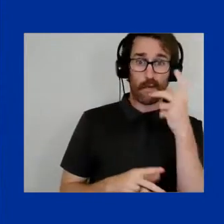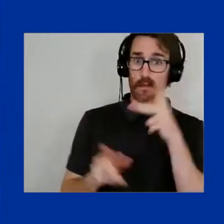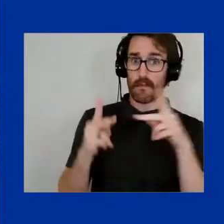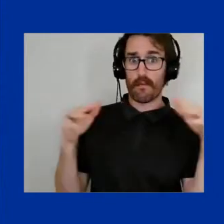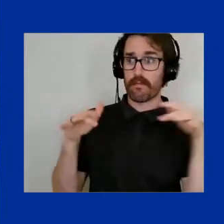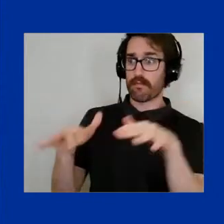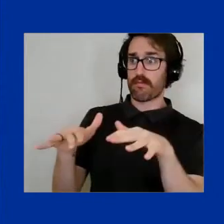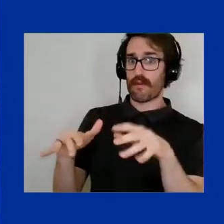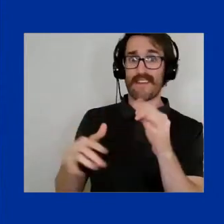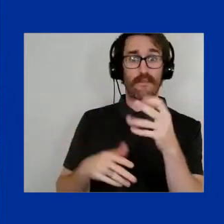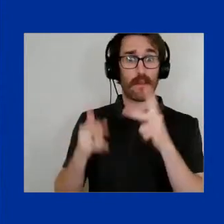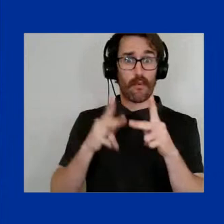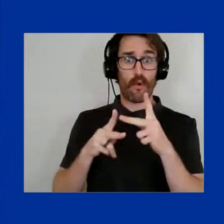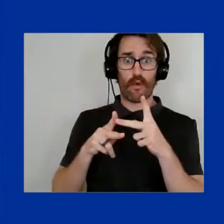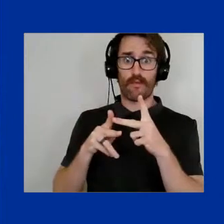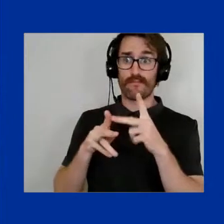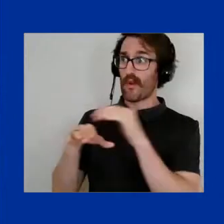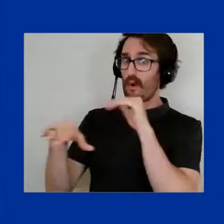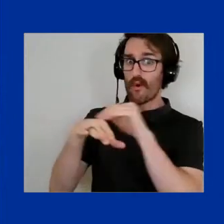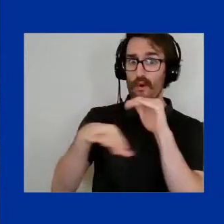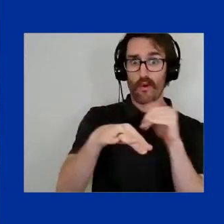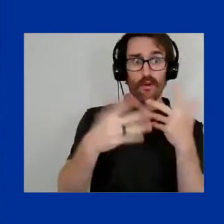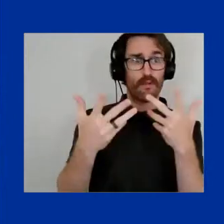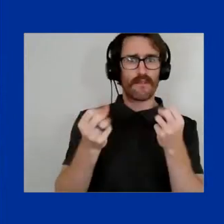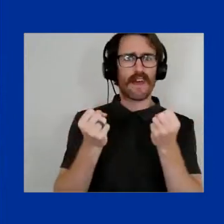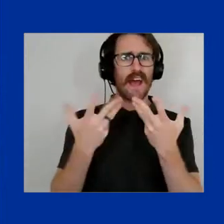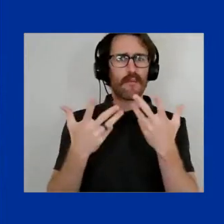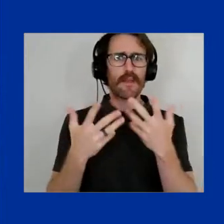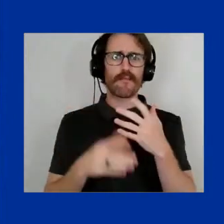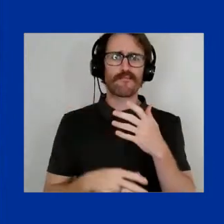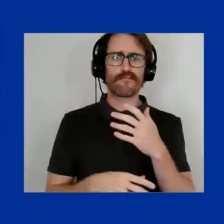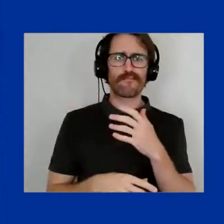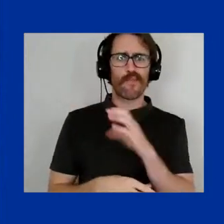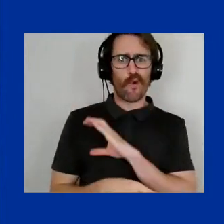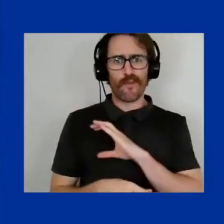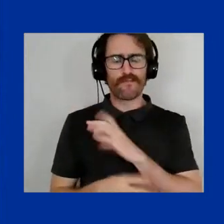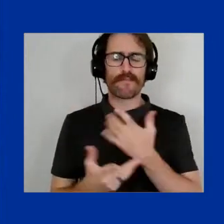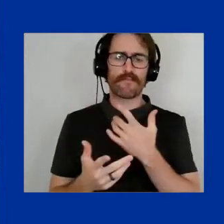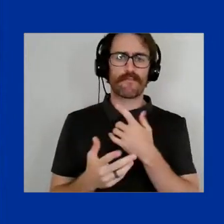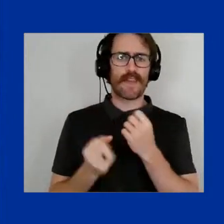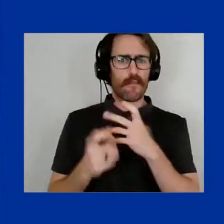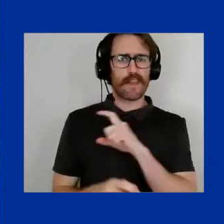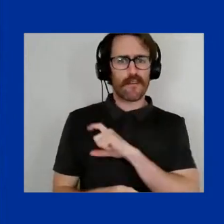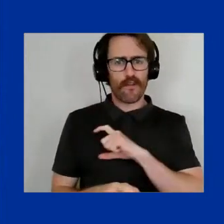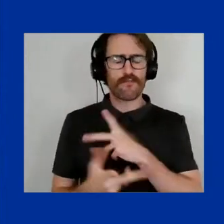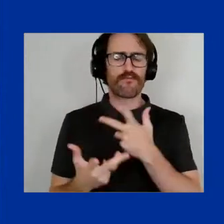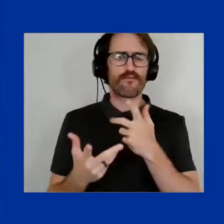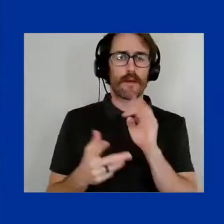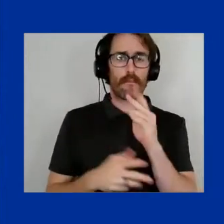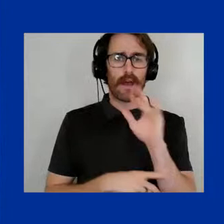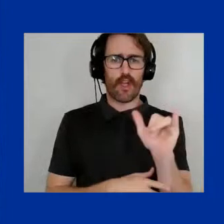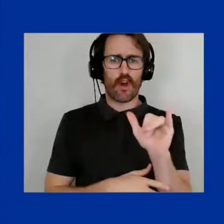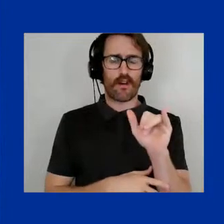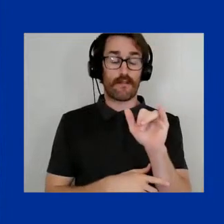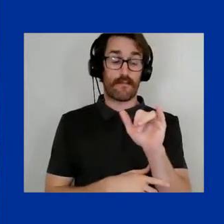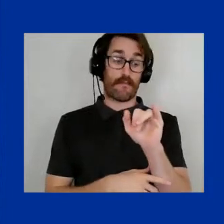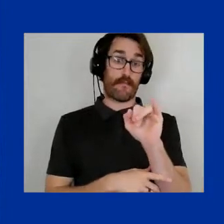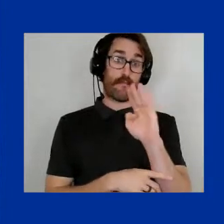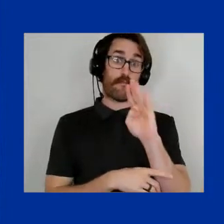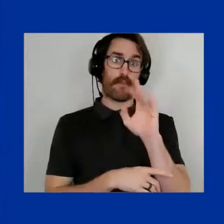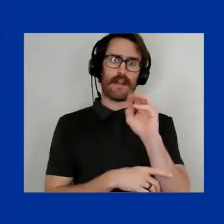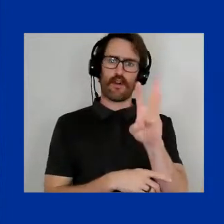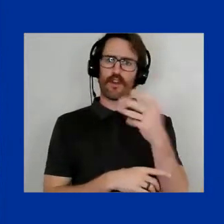where are you with resources? Like, how many officers do you have to police all these parks? So we have